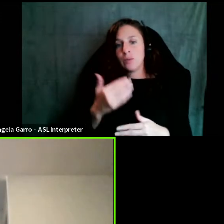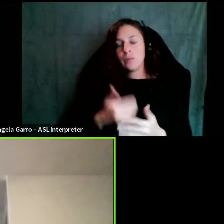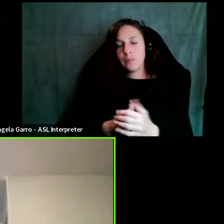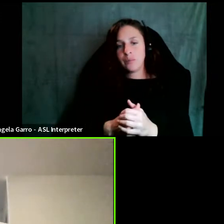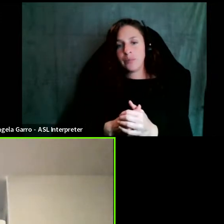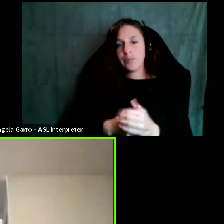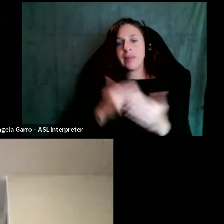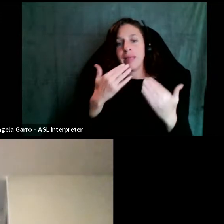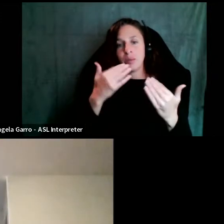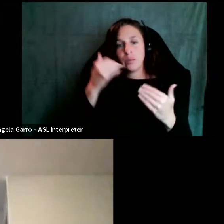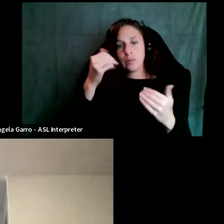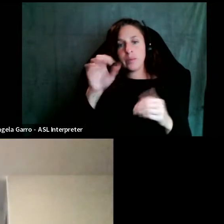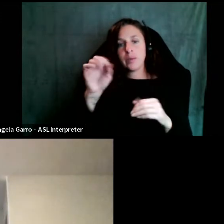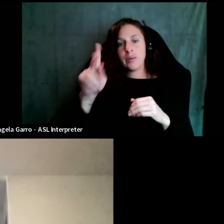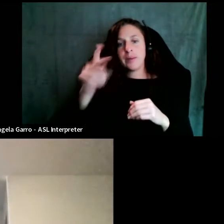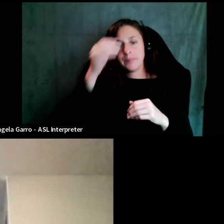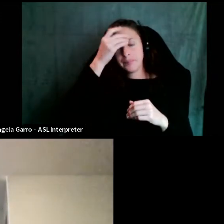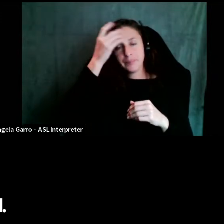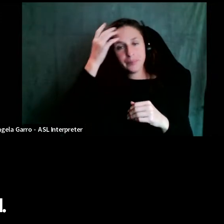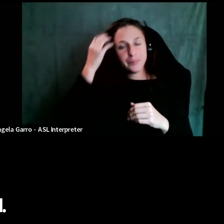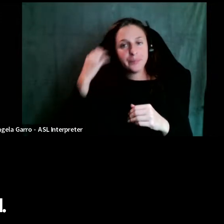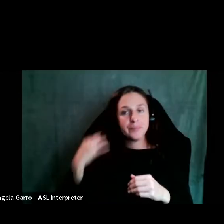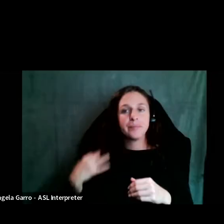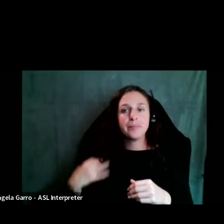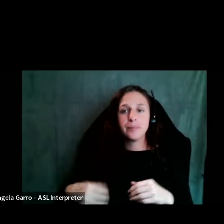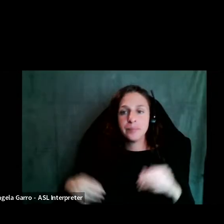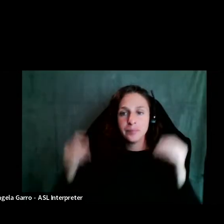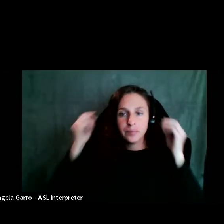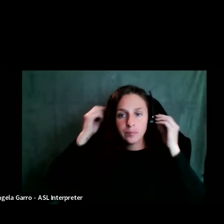you. Okay. Thank you.